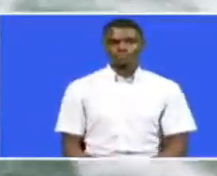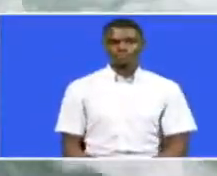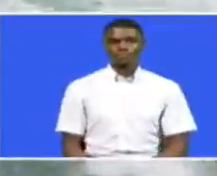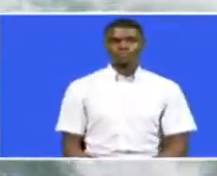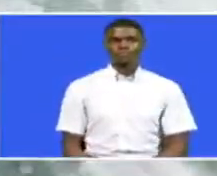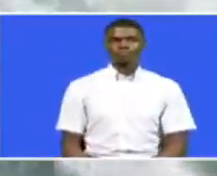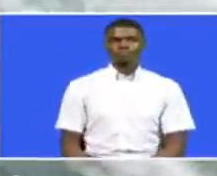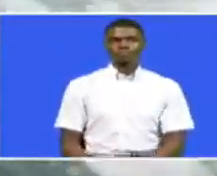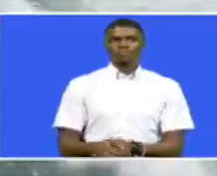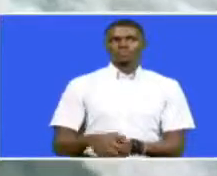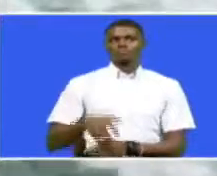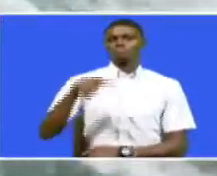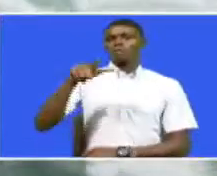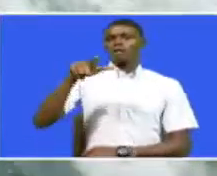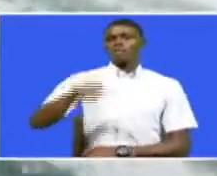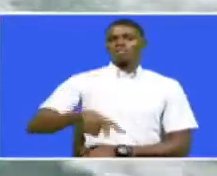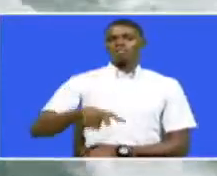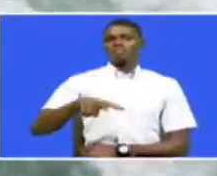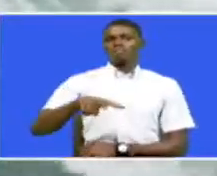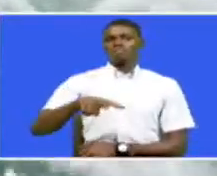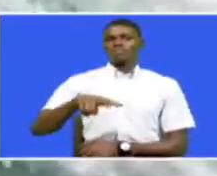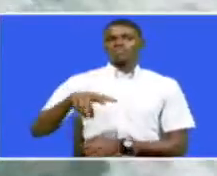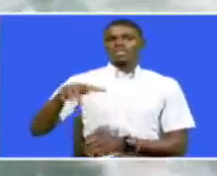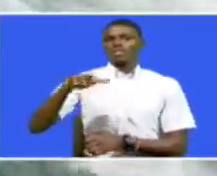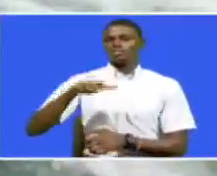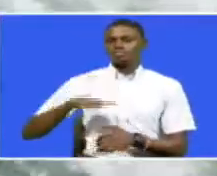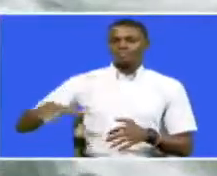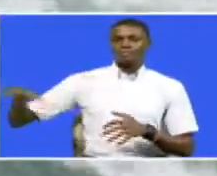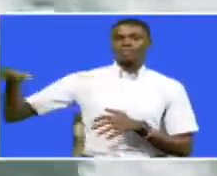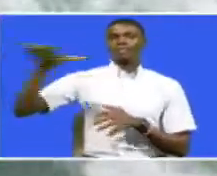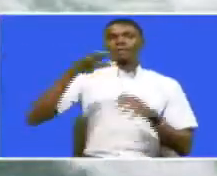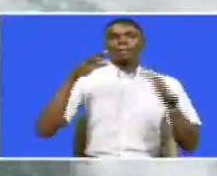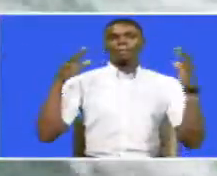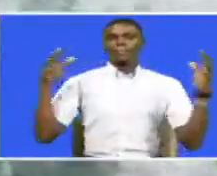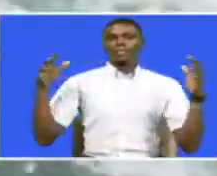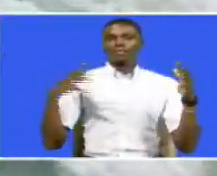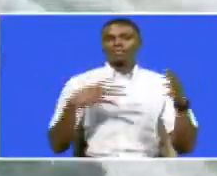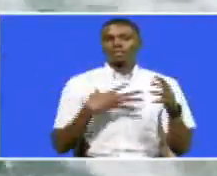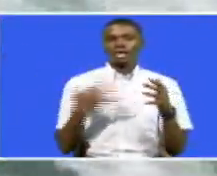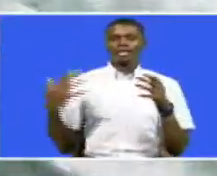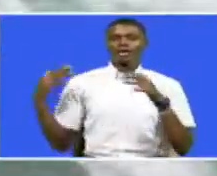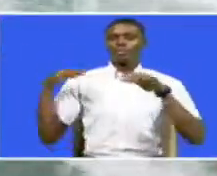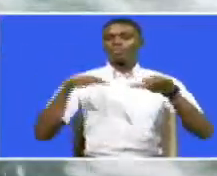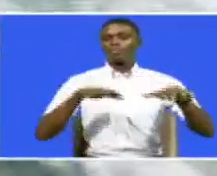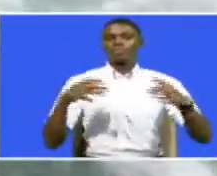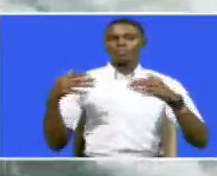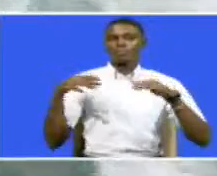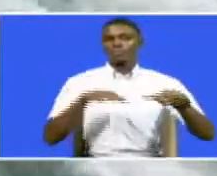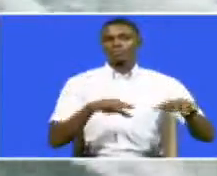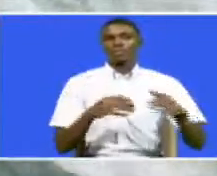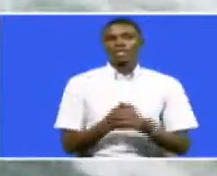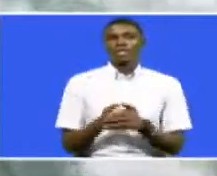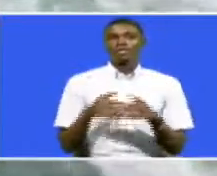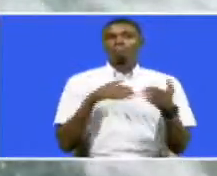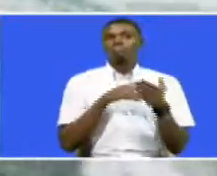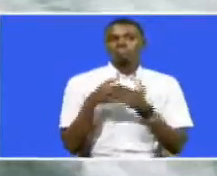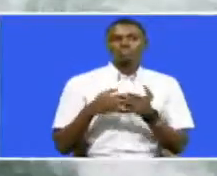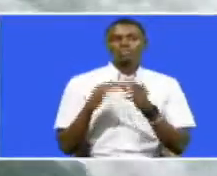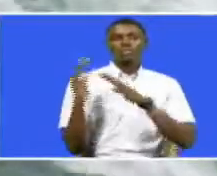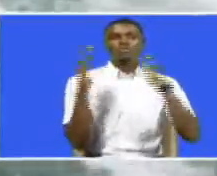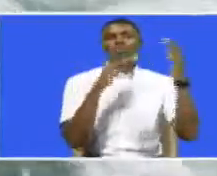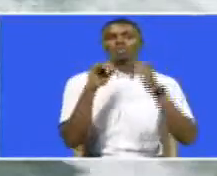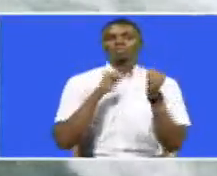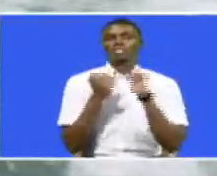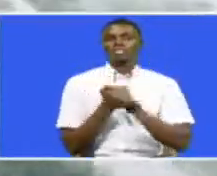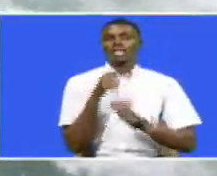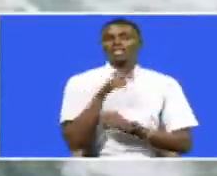Due to its shallow depth, vast surface area, and limited inflow, it is vulnerable to climate change.